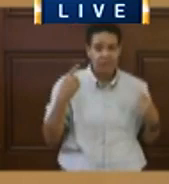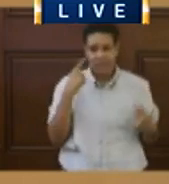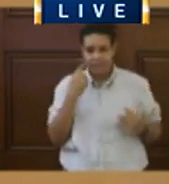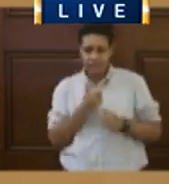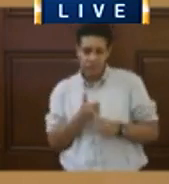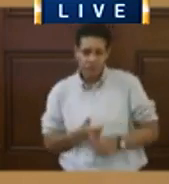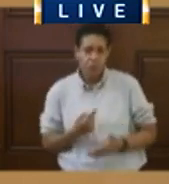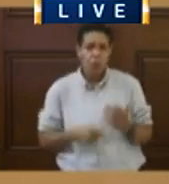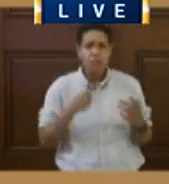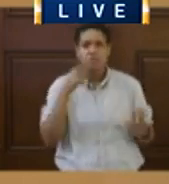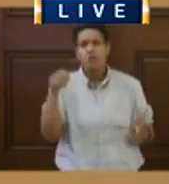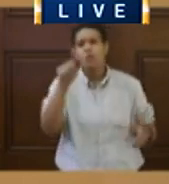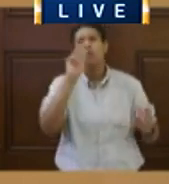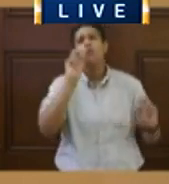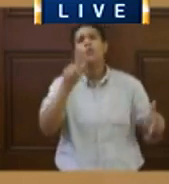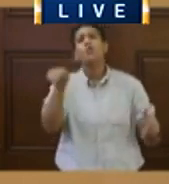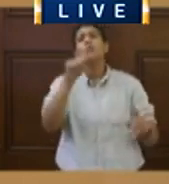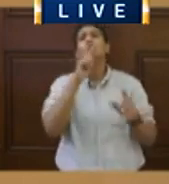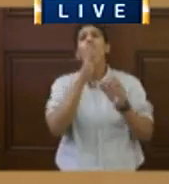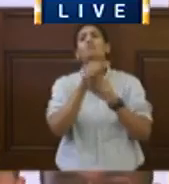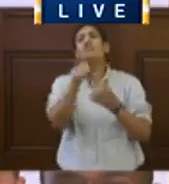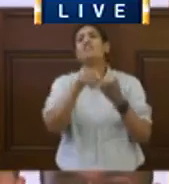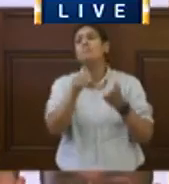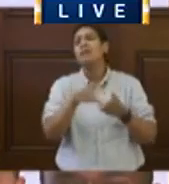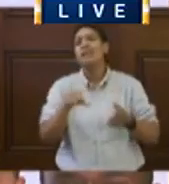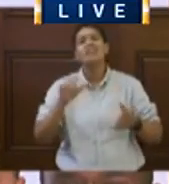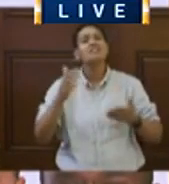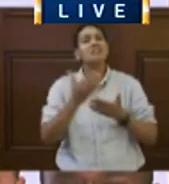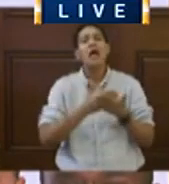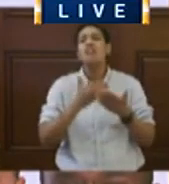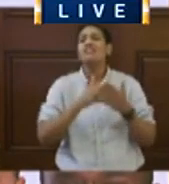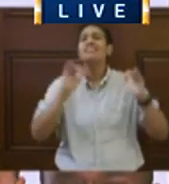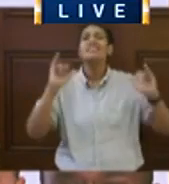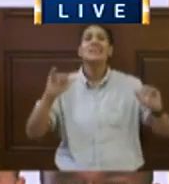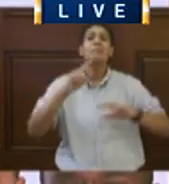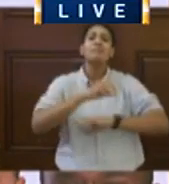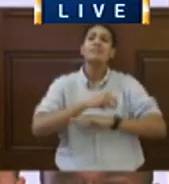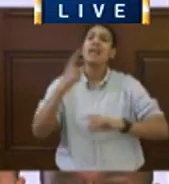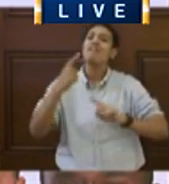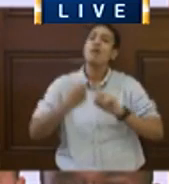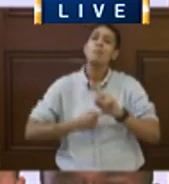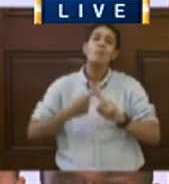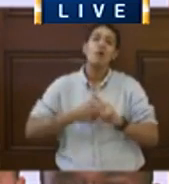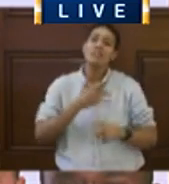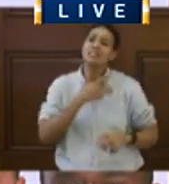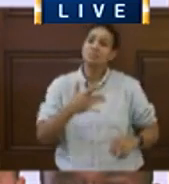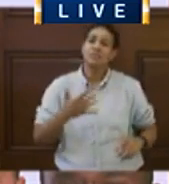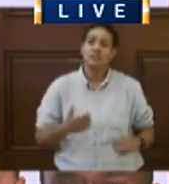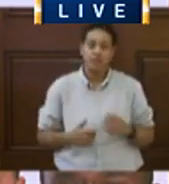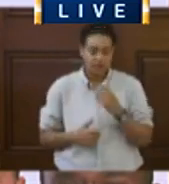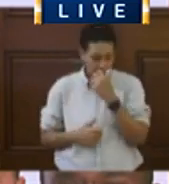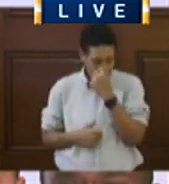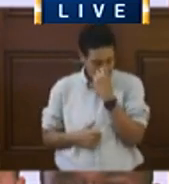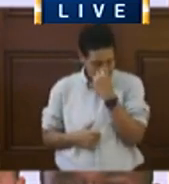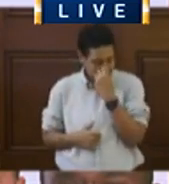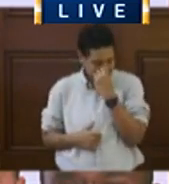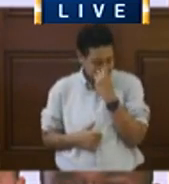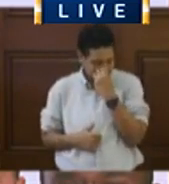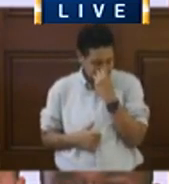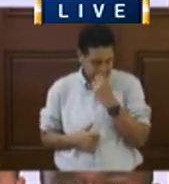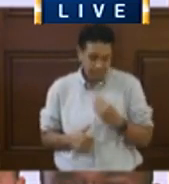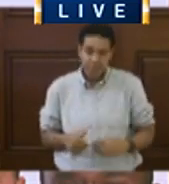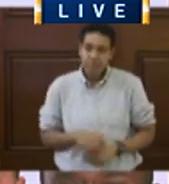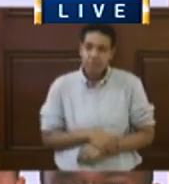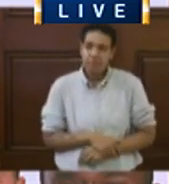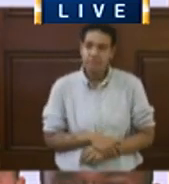be okay. You'll be receiving your income on the same day of the month as per usual. Except to say that there has been some